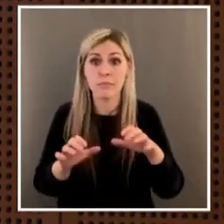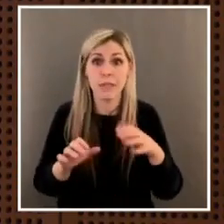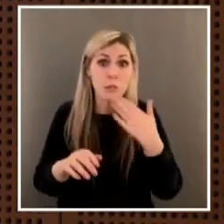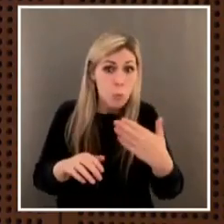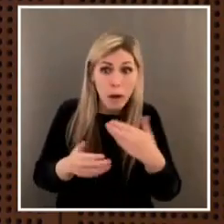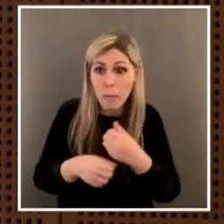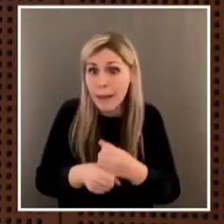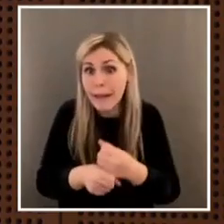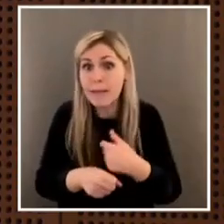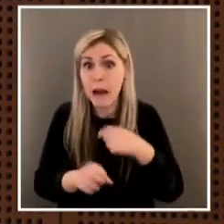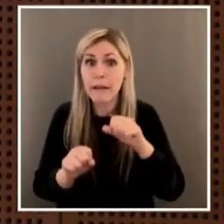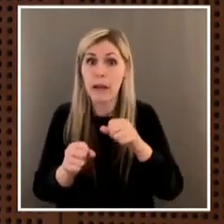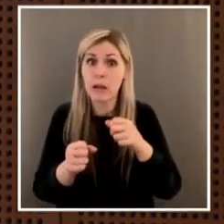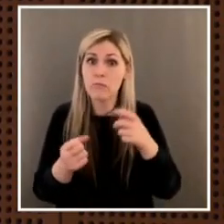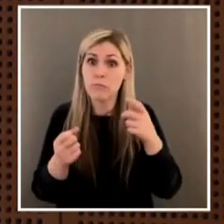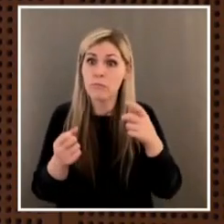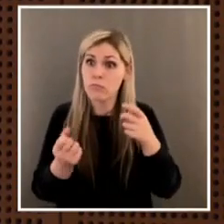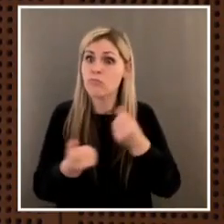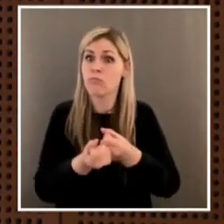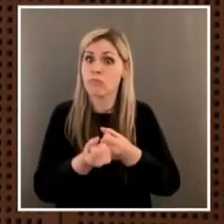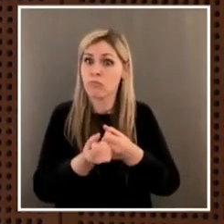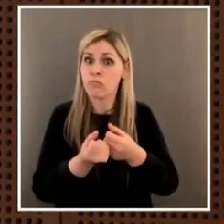stand behind the well-made art